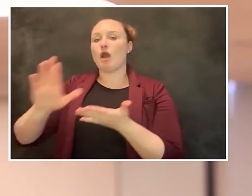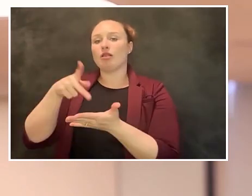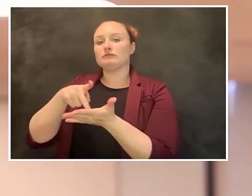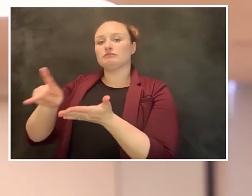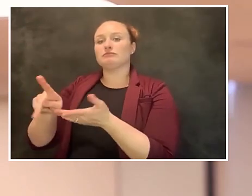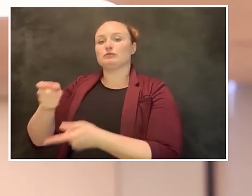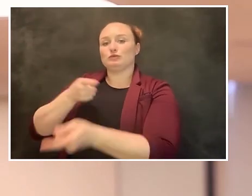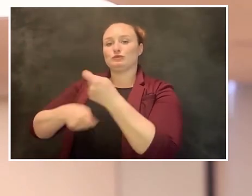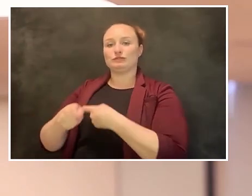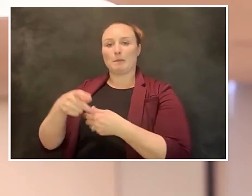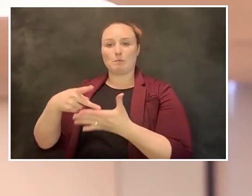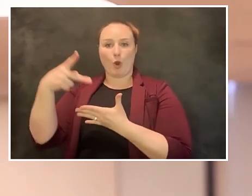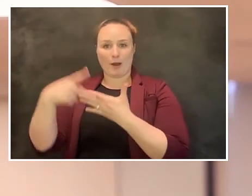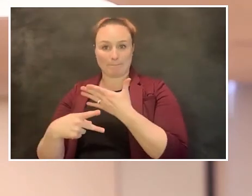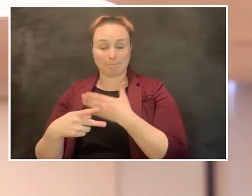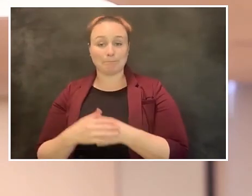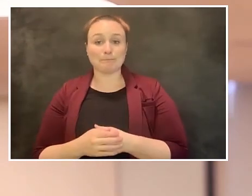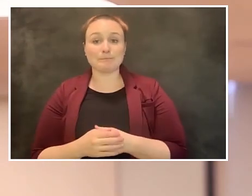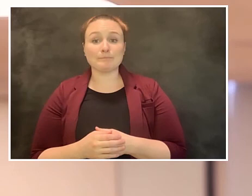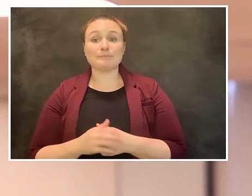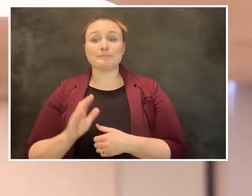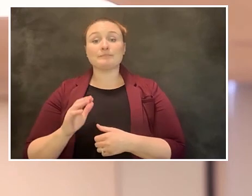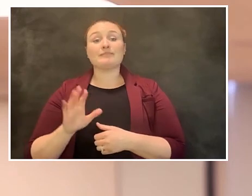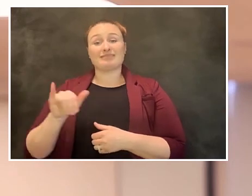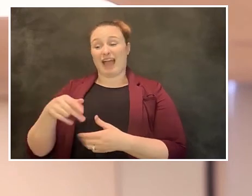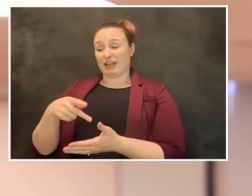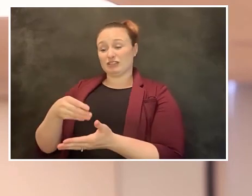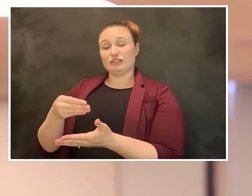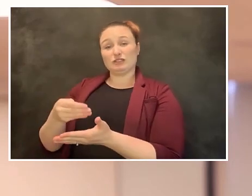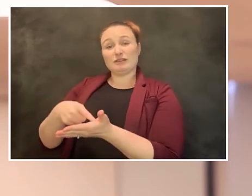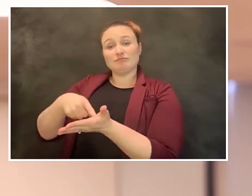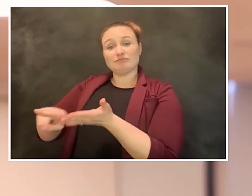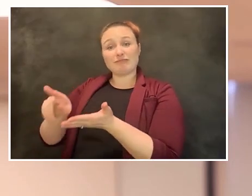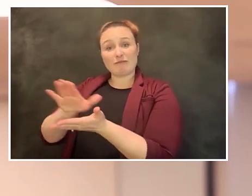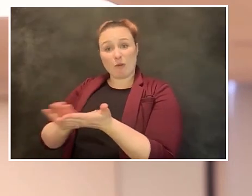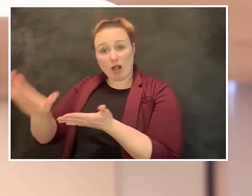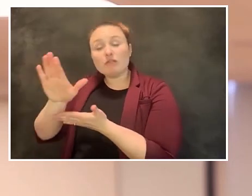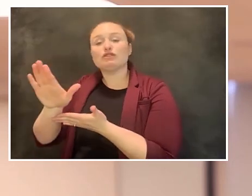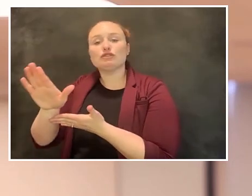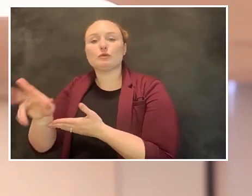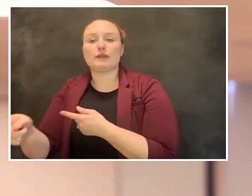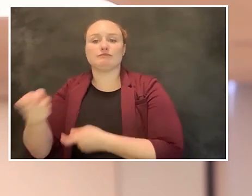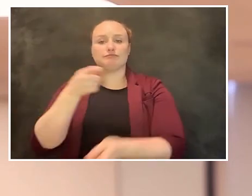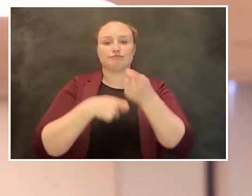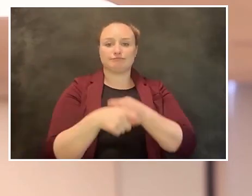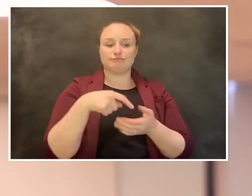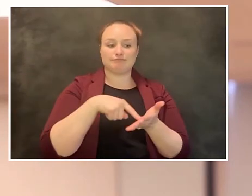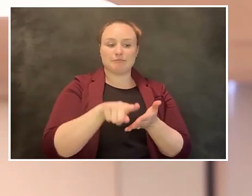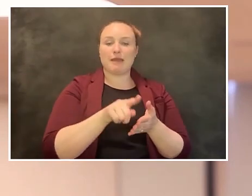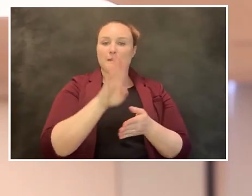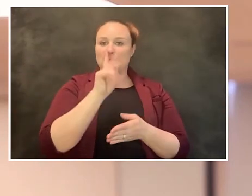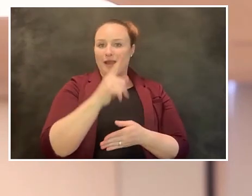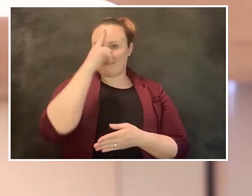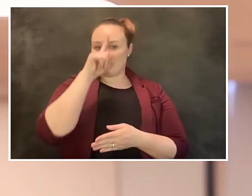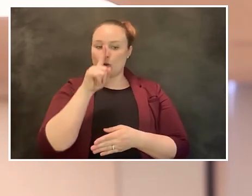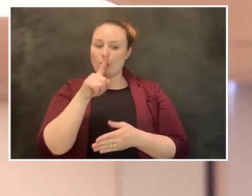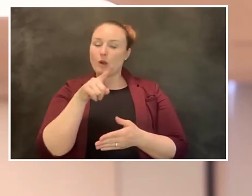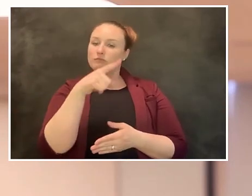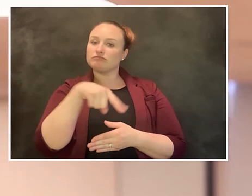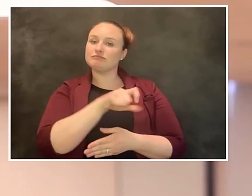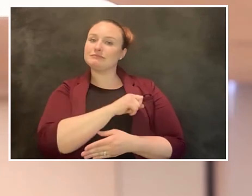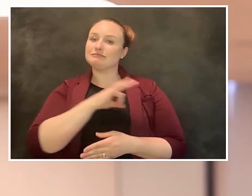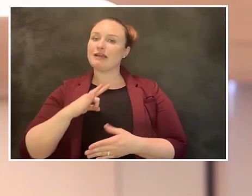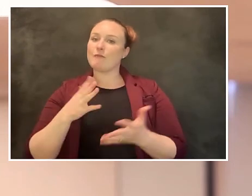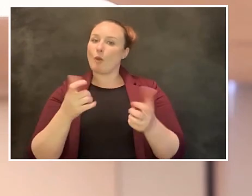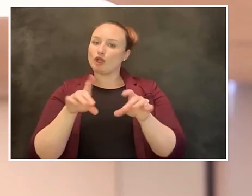is designed to reimburse tuition costs for employees pursuing certificates, degrees, or individual coursework that